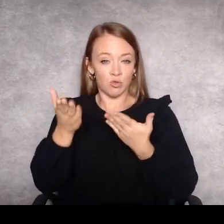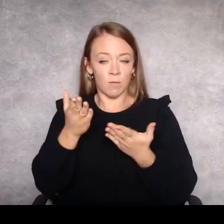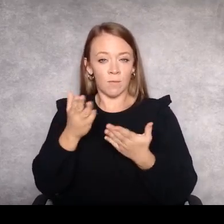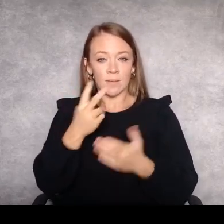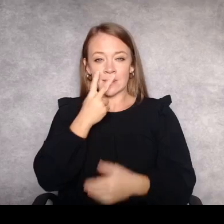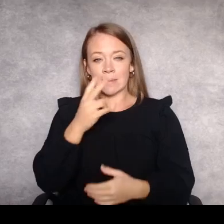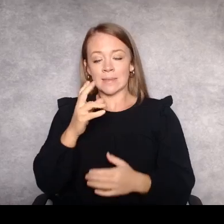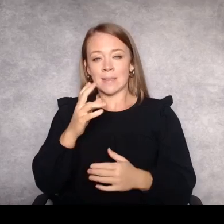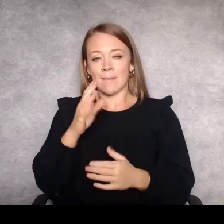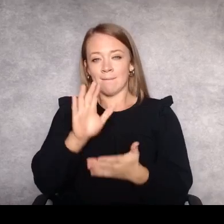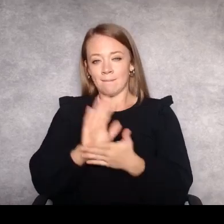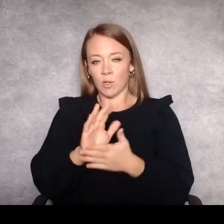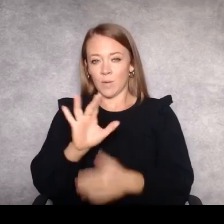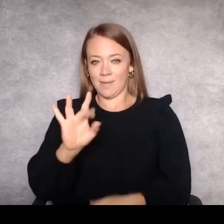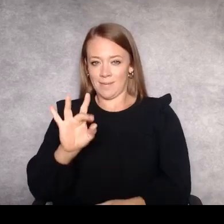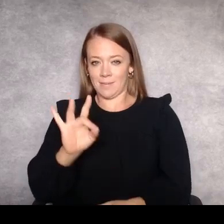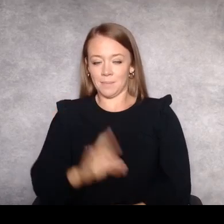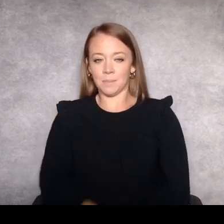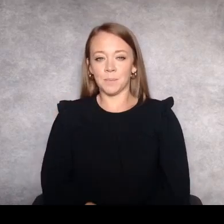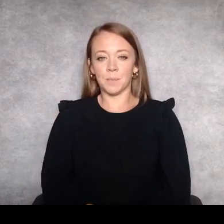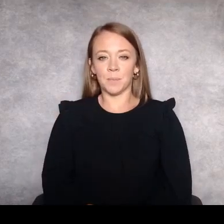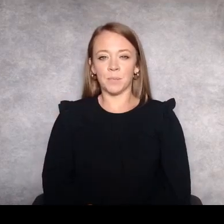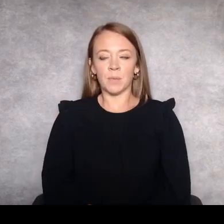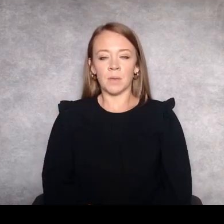device or service.